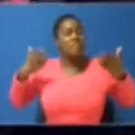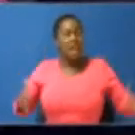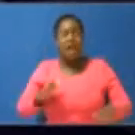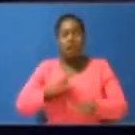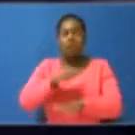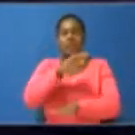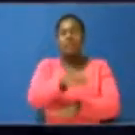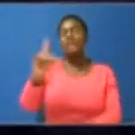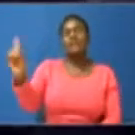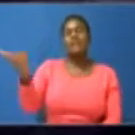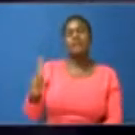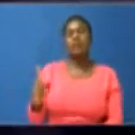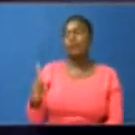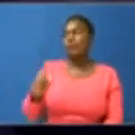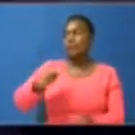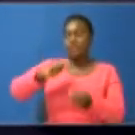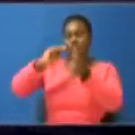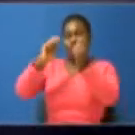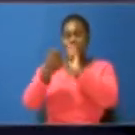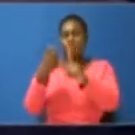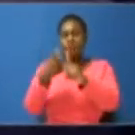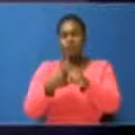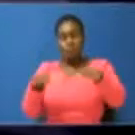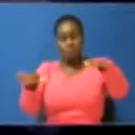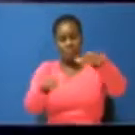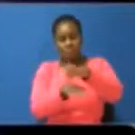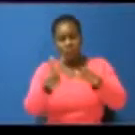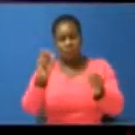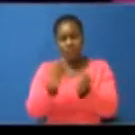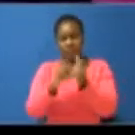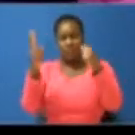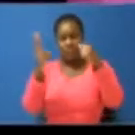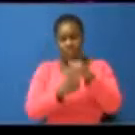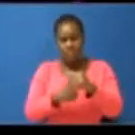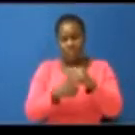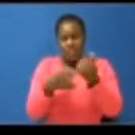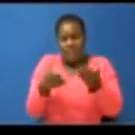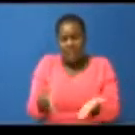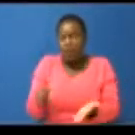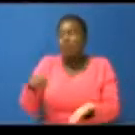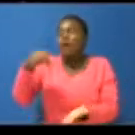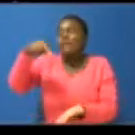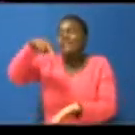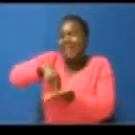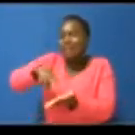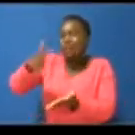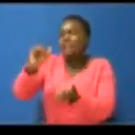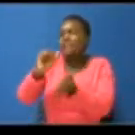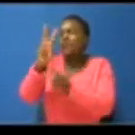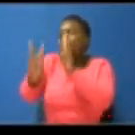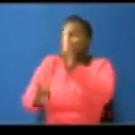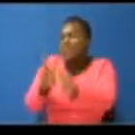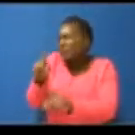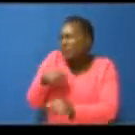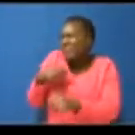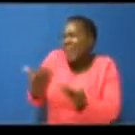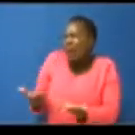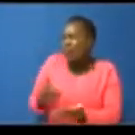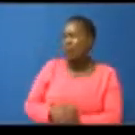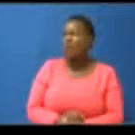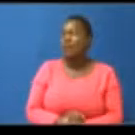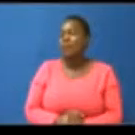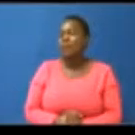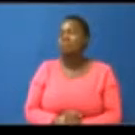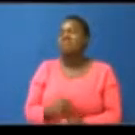good evening nairobi the transition from running mate in 2017 to gubernatorial candidate in 2022 how does it feel for